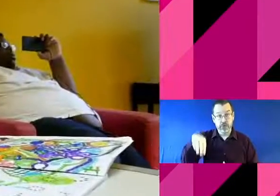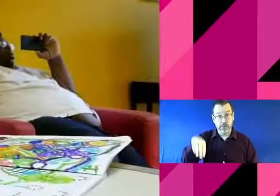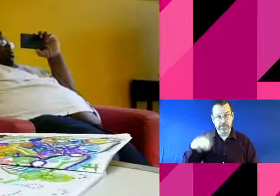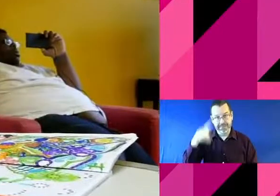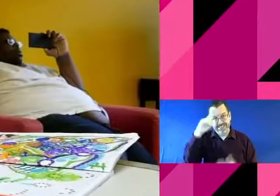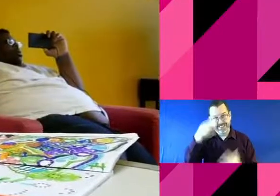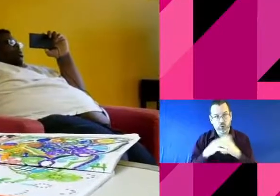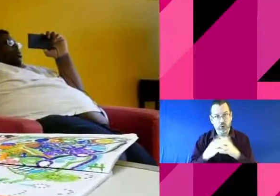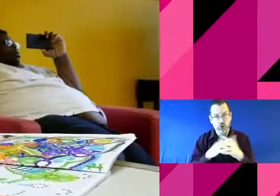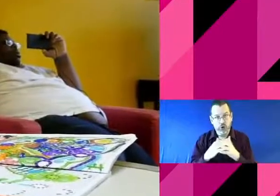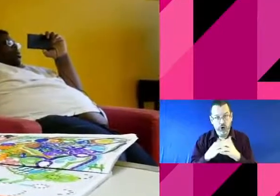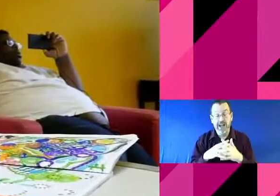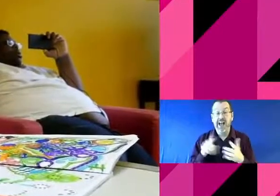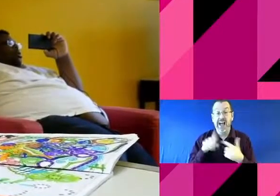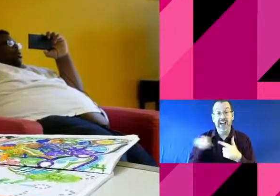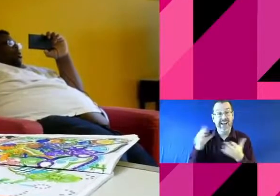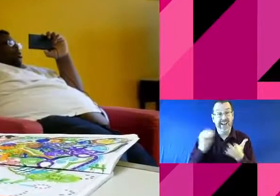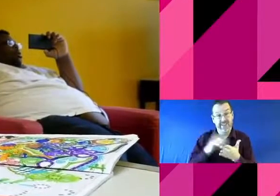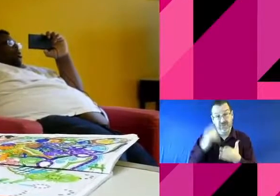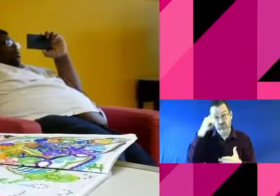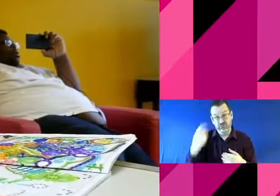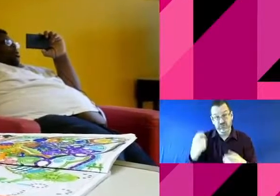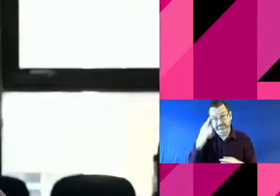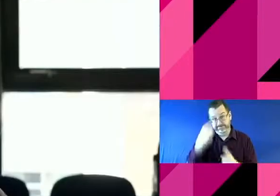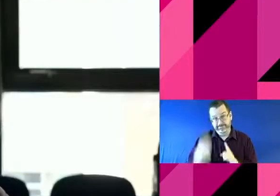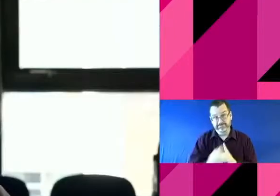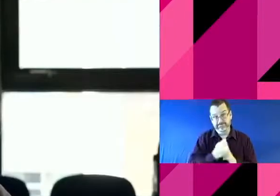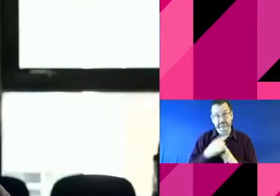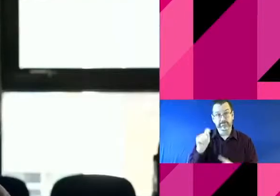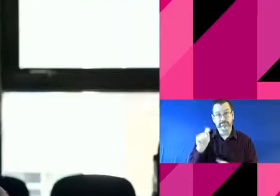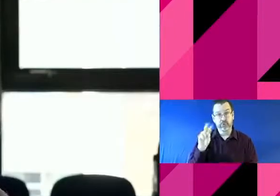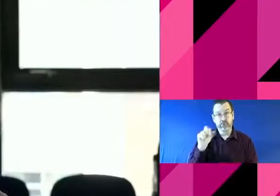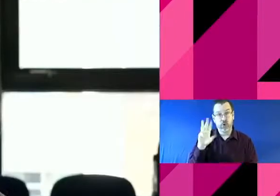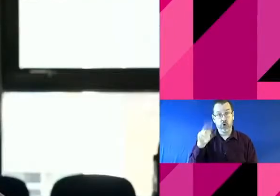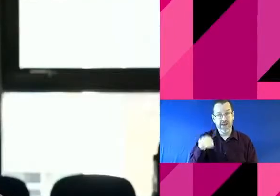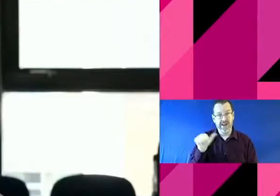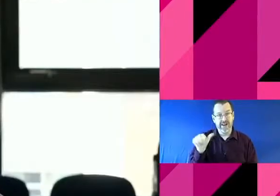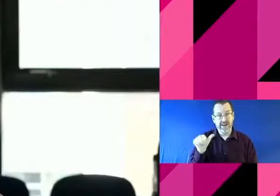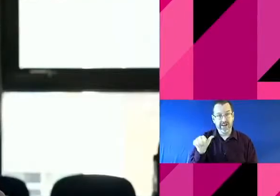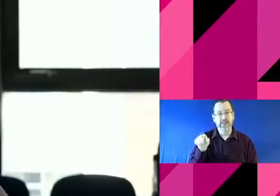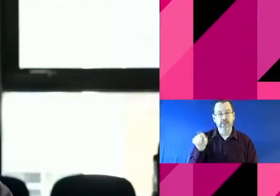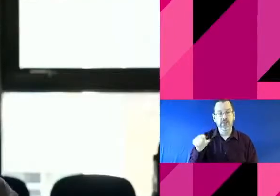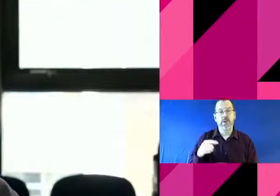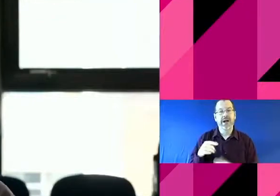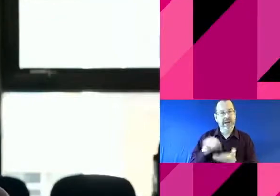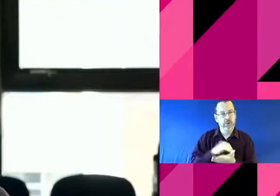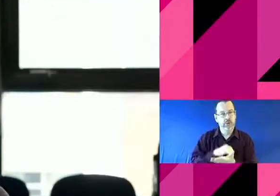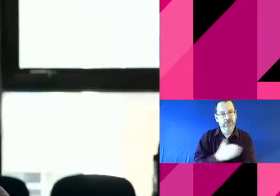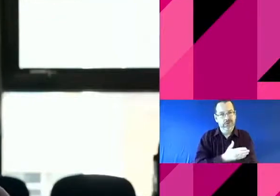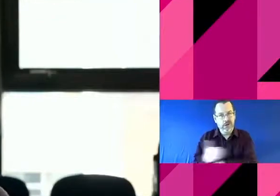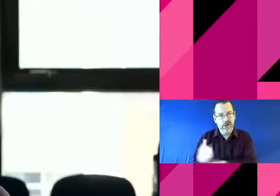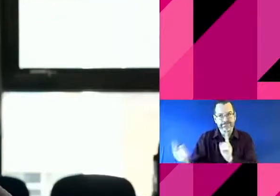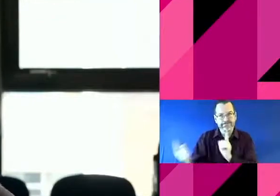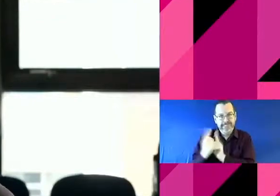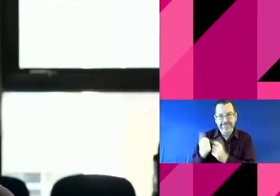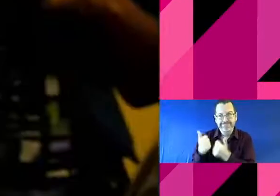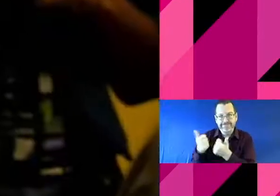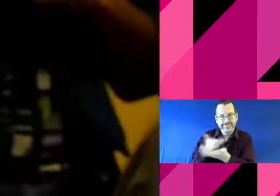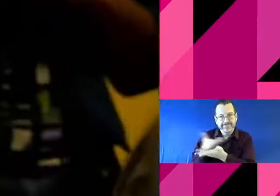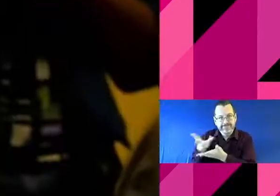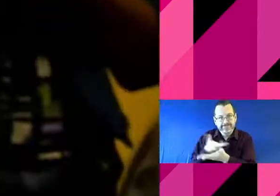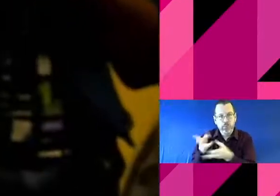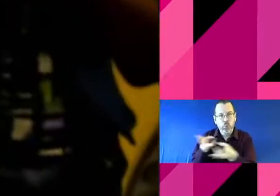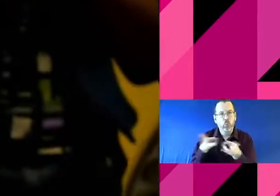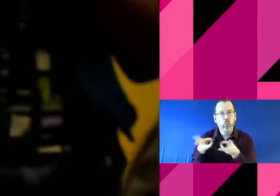and a traumatised young person, assessing their communication needs, developing a working relationship with her in conjunction with other supports that the